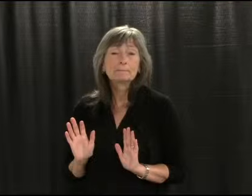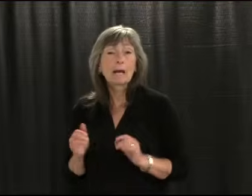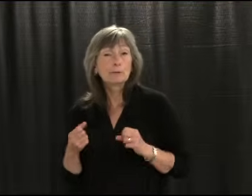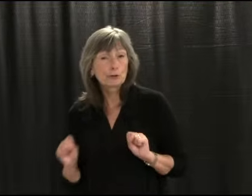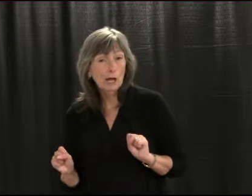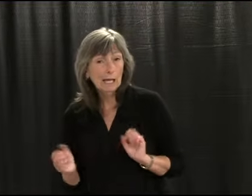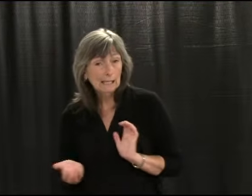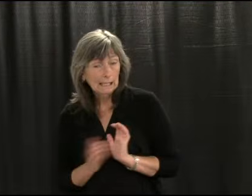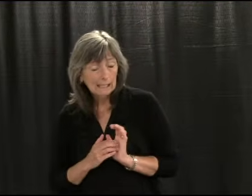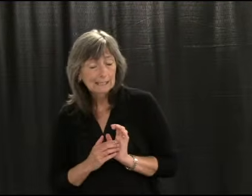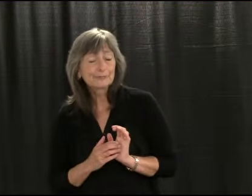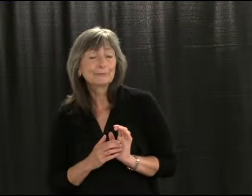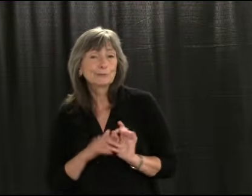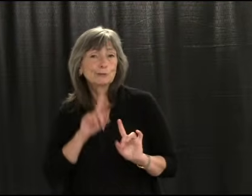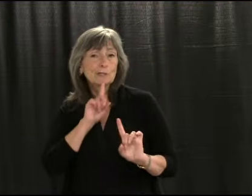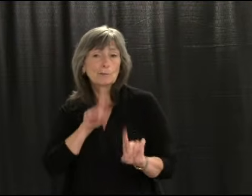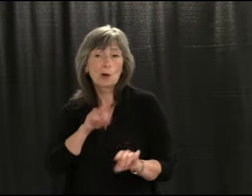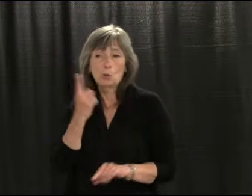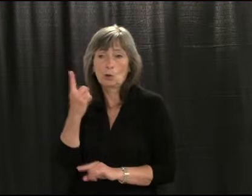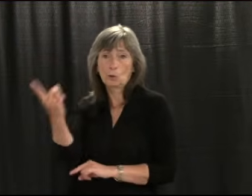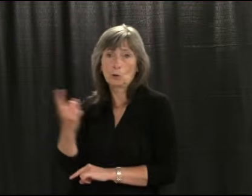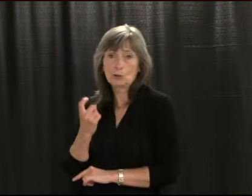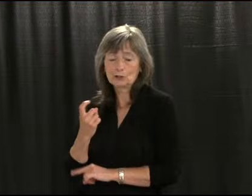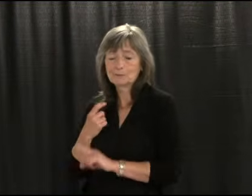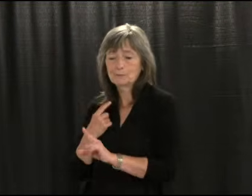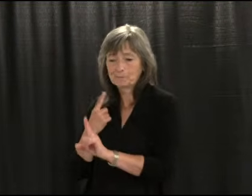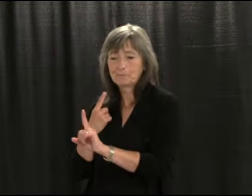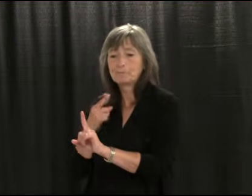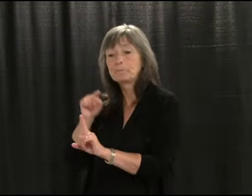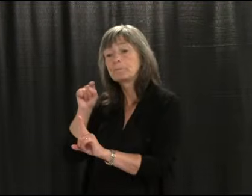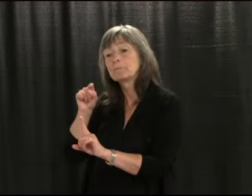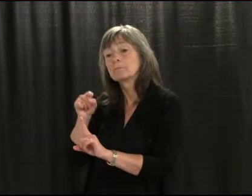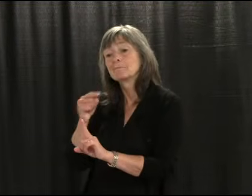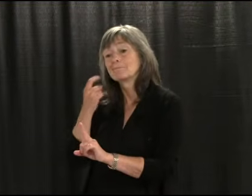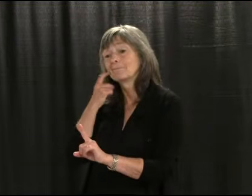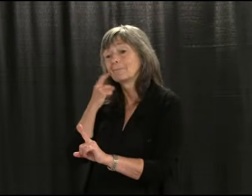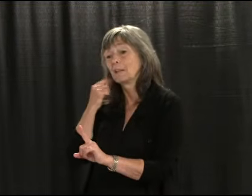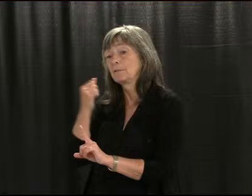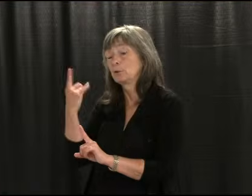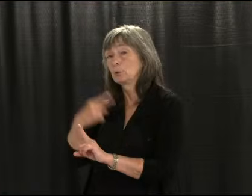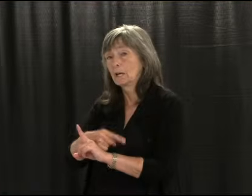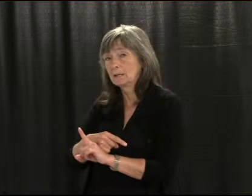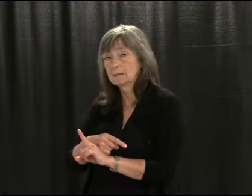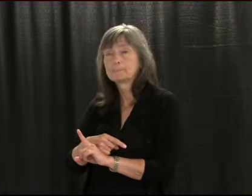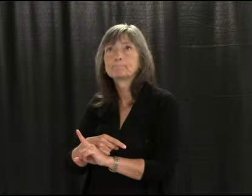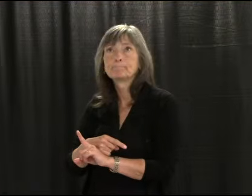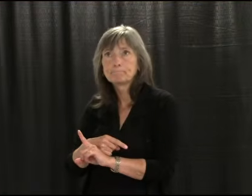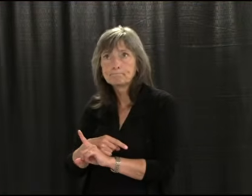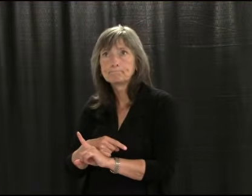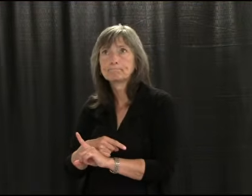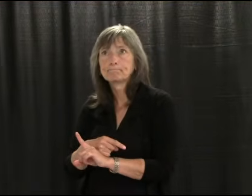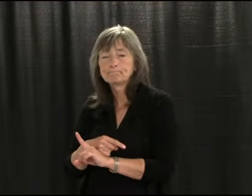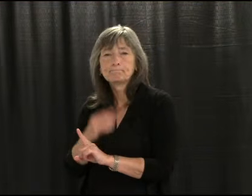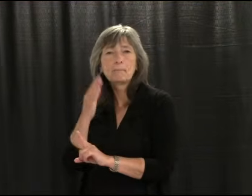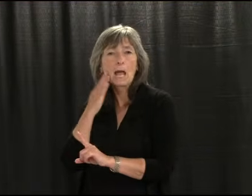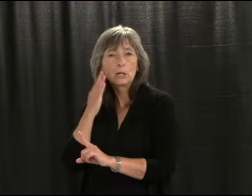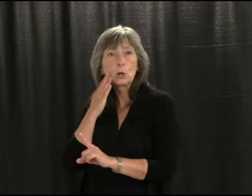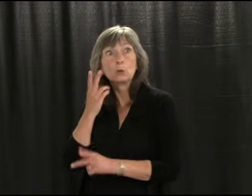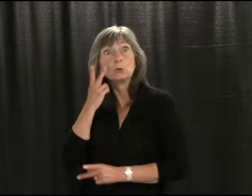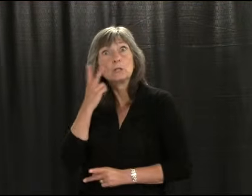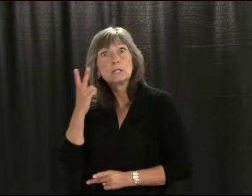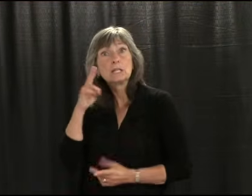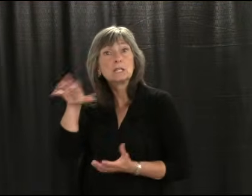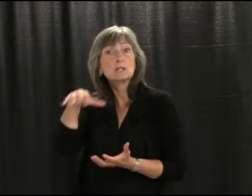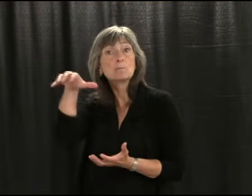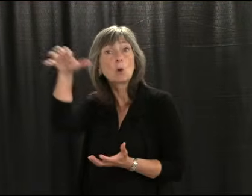to raise it again today because just in the past couple of days, I know it's really difficult when folks are seeing the smoke and seeing the